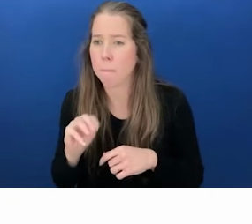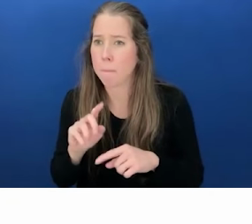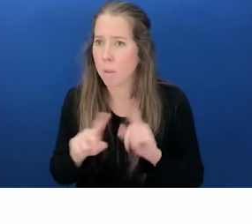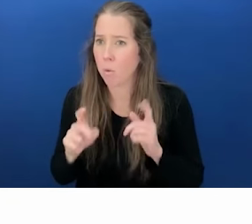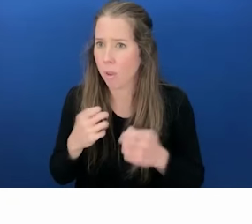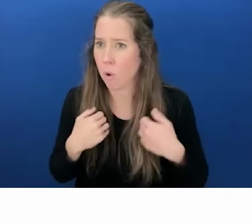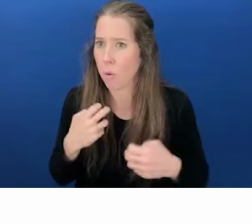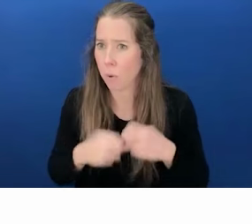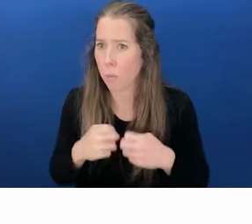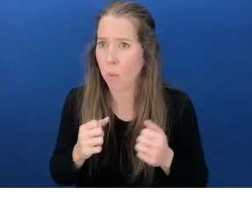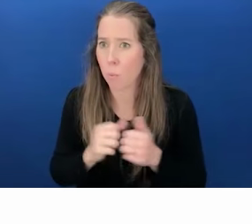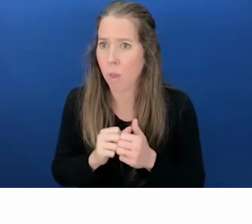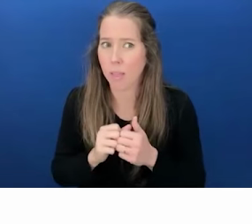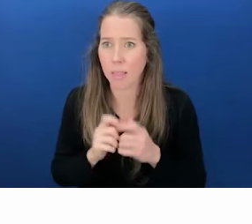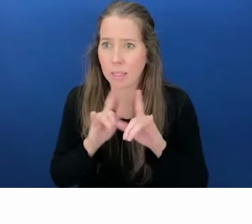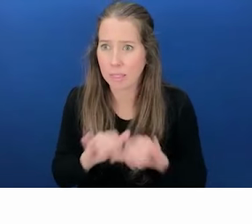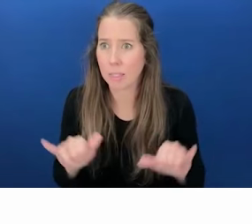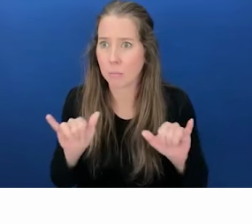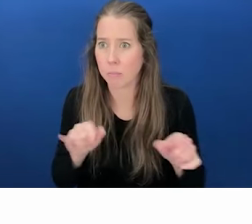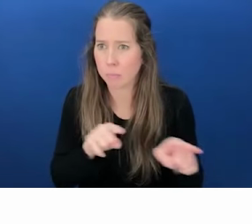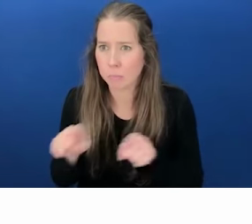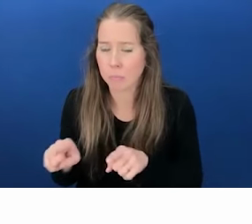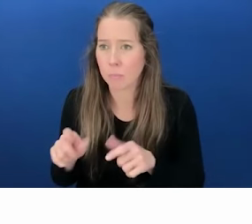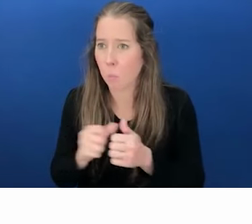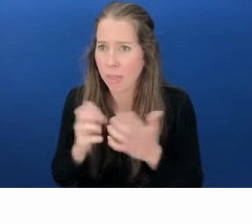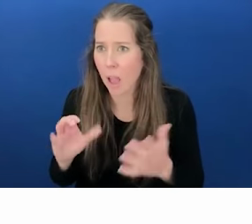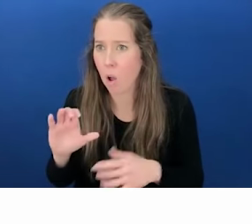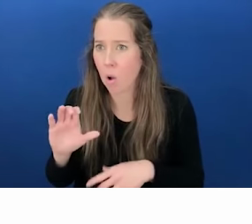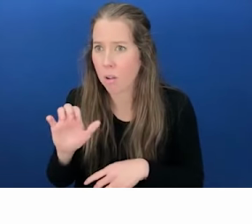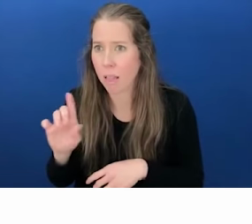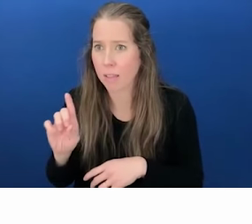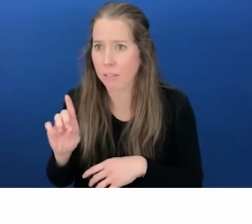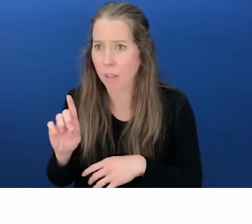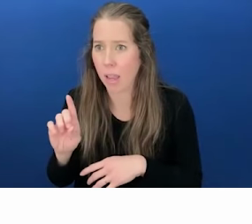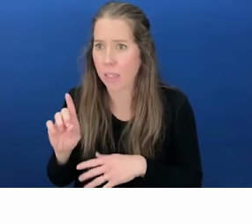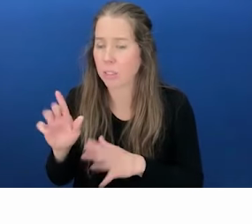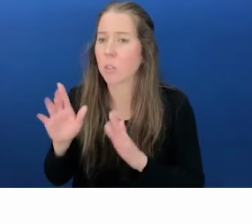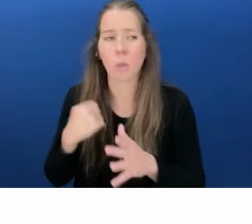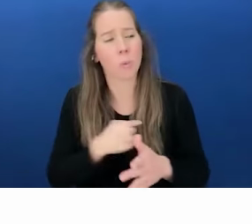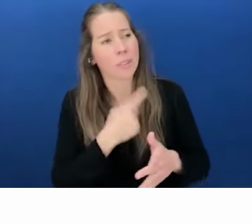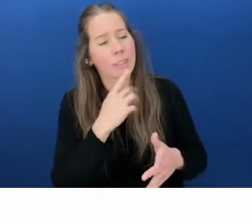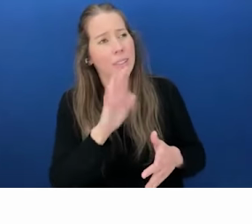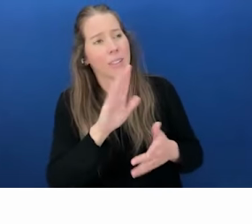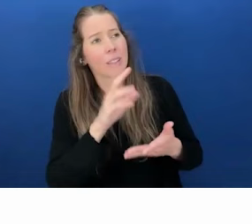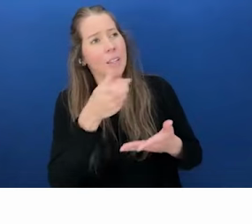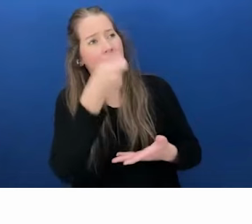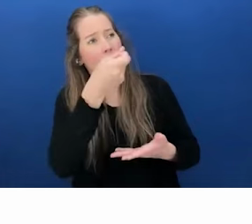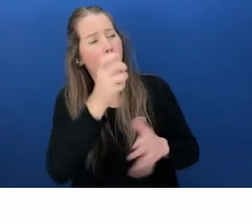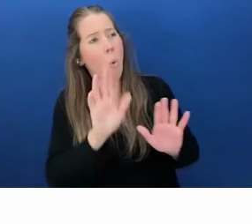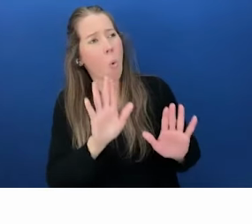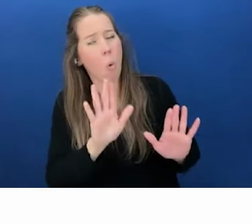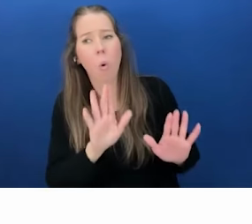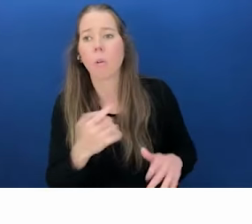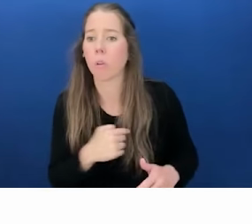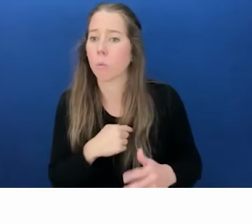any faculty input, without any classified input. And so we said, table it, stop. And we